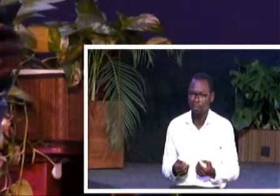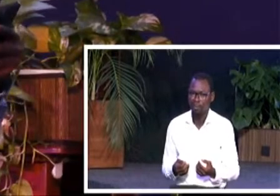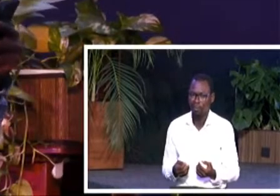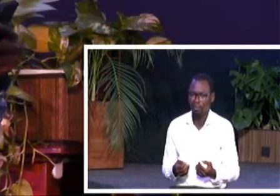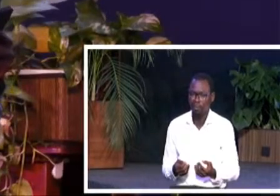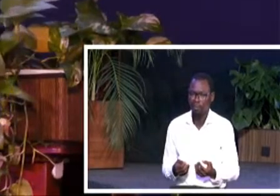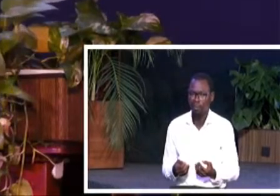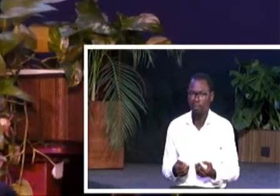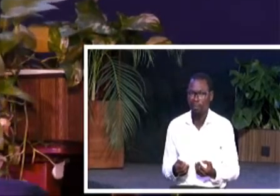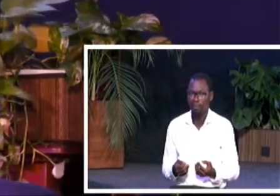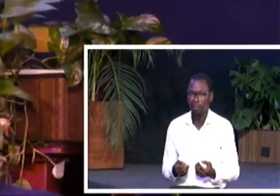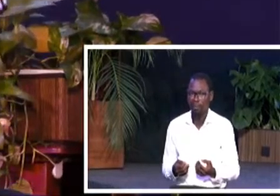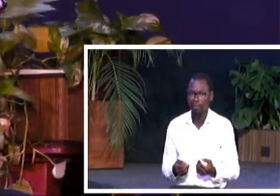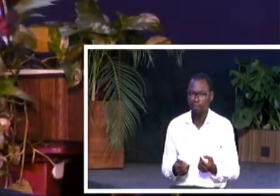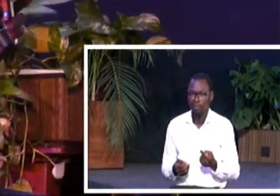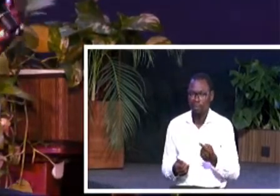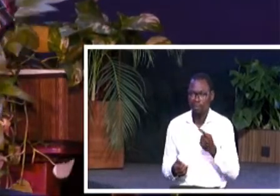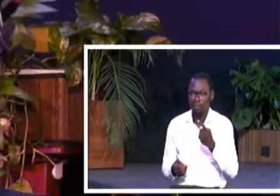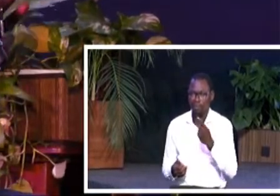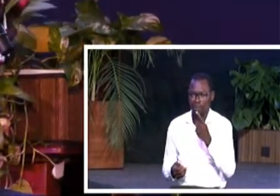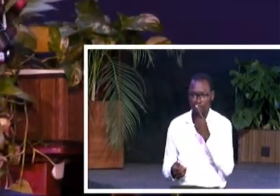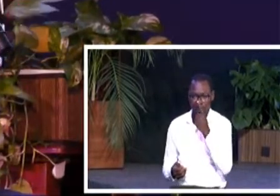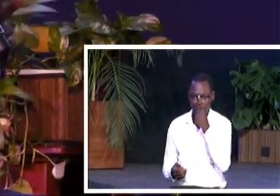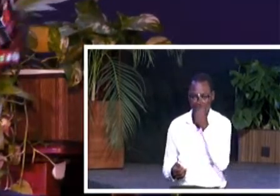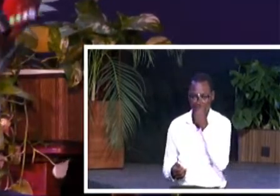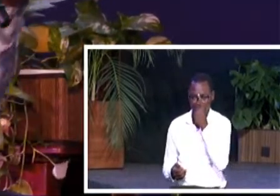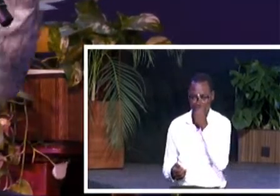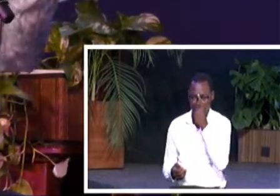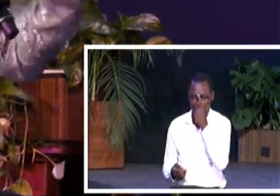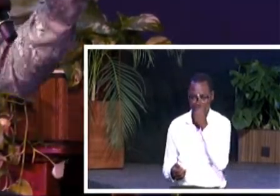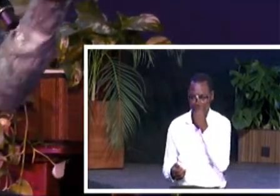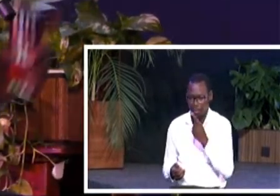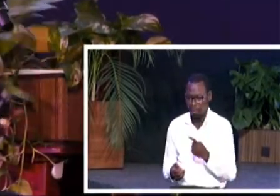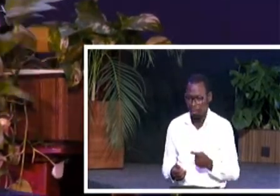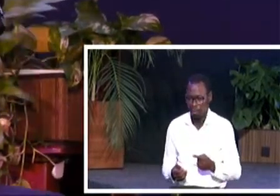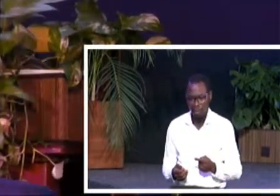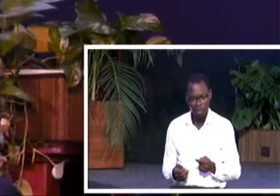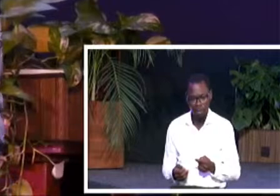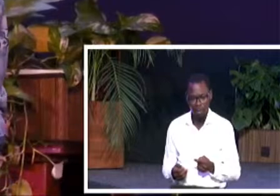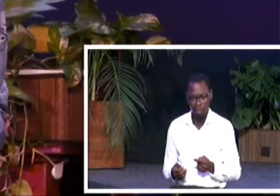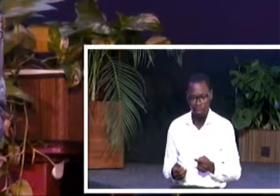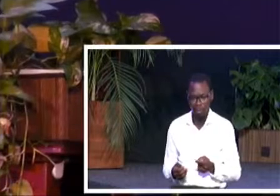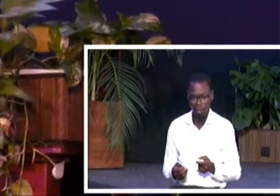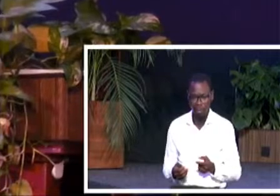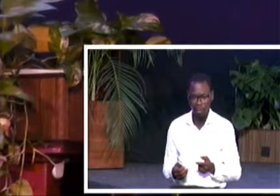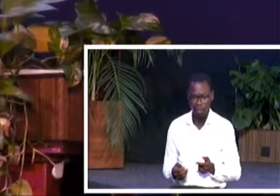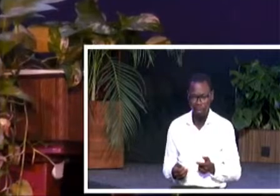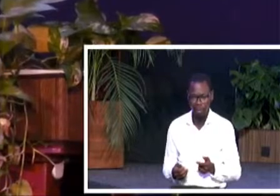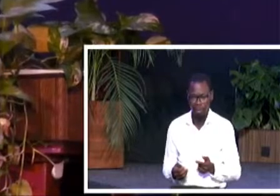farmers' products. I think Richard has you as his target. So he's asking, what do you buy from those farmers?